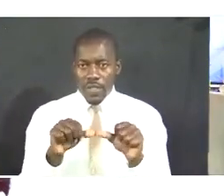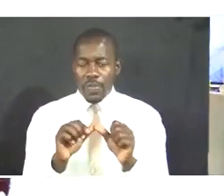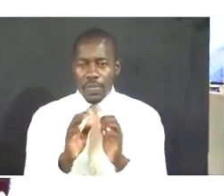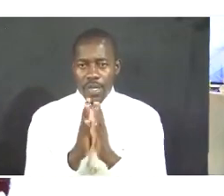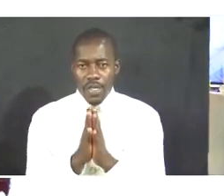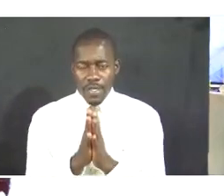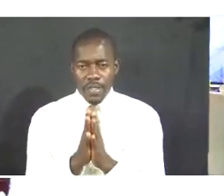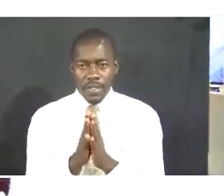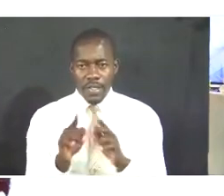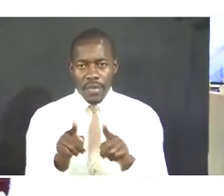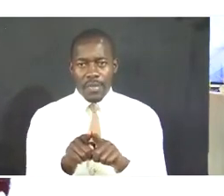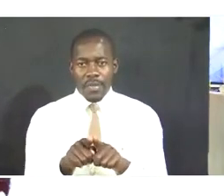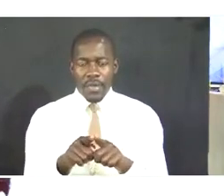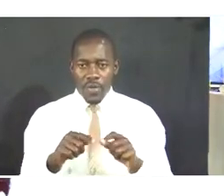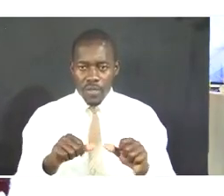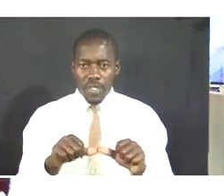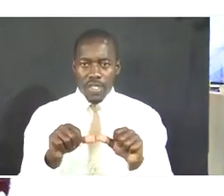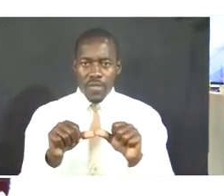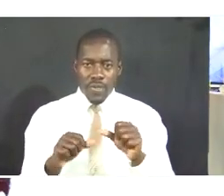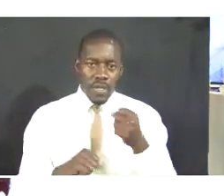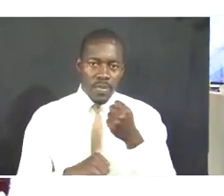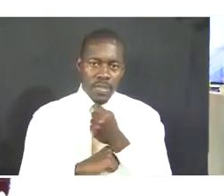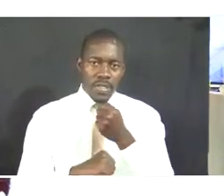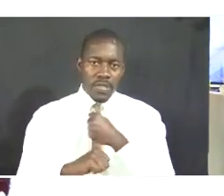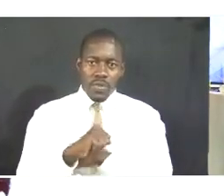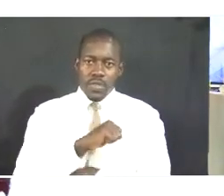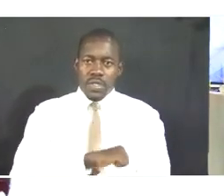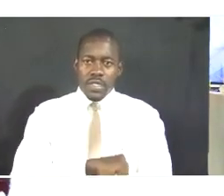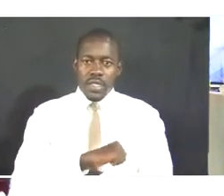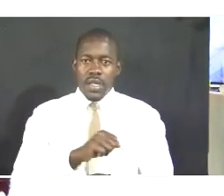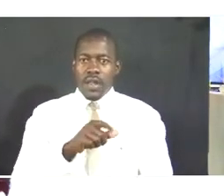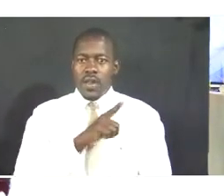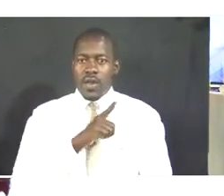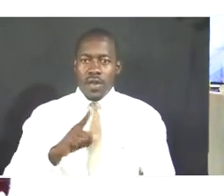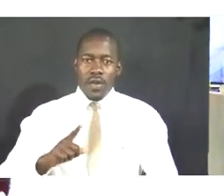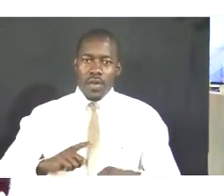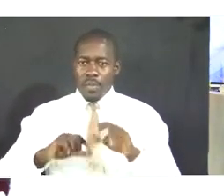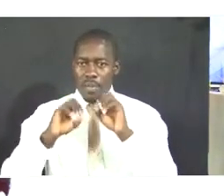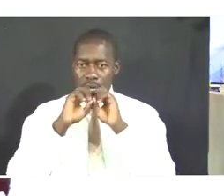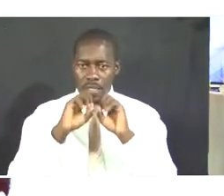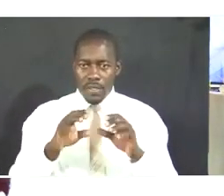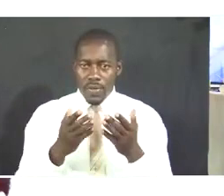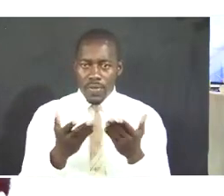our children and support our schools. May God bless you.